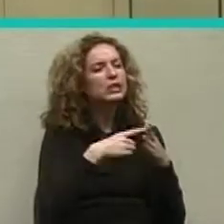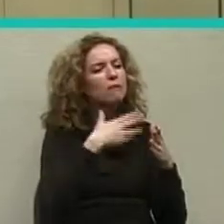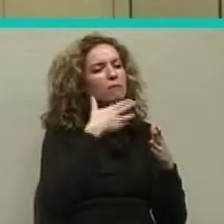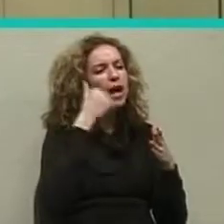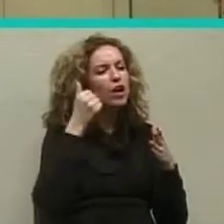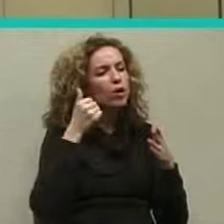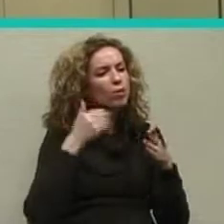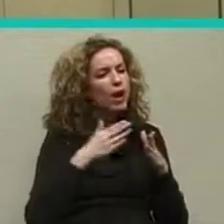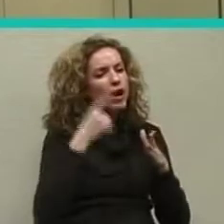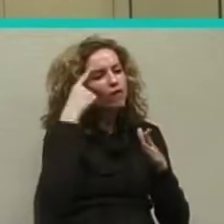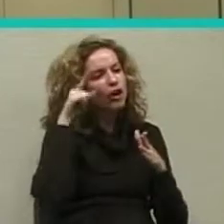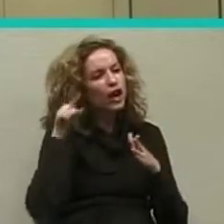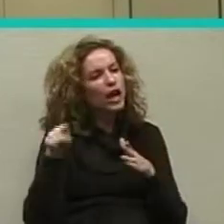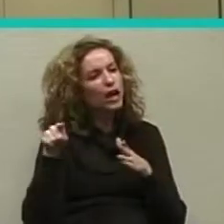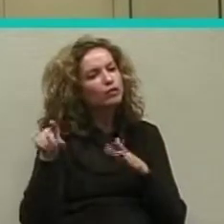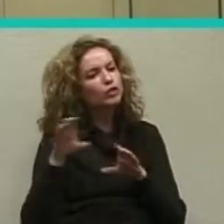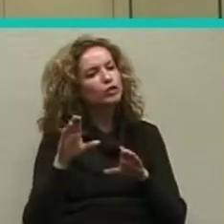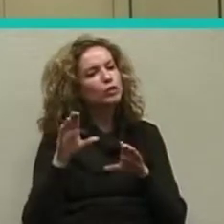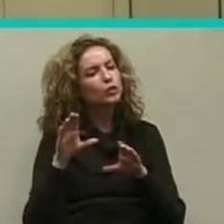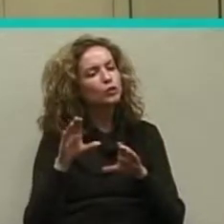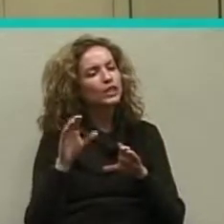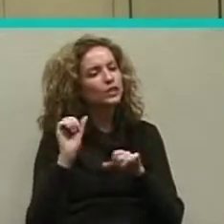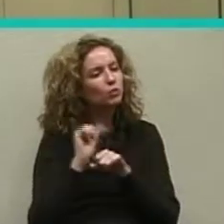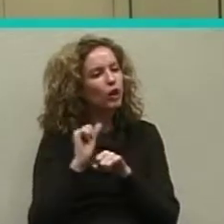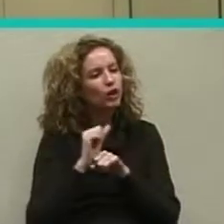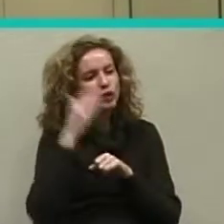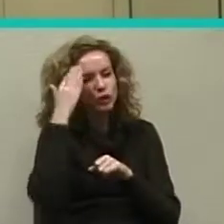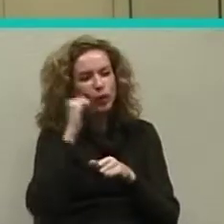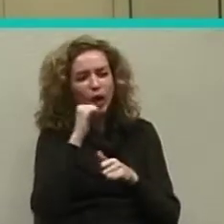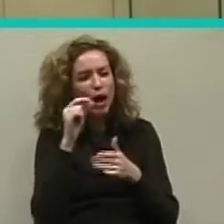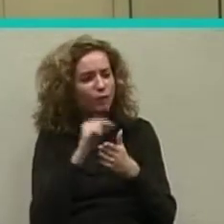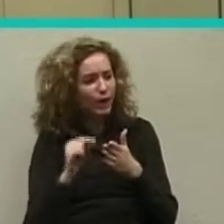writing as his outcome?